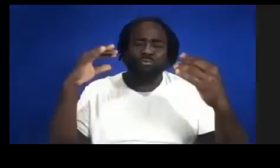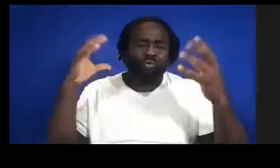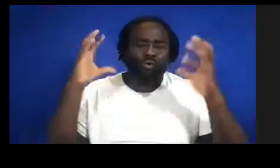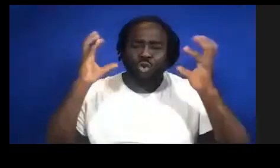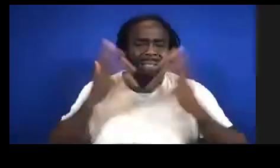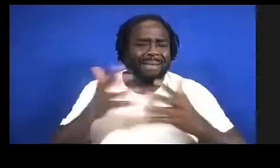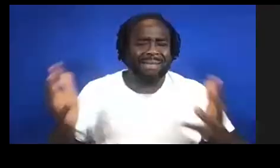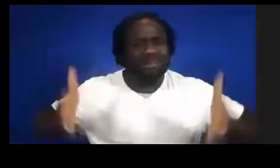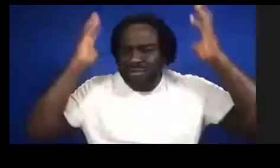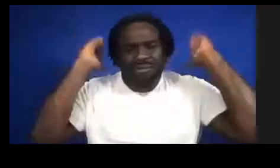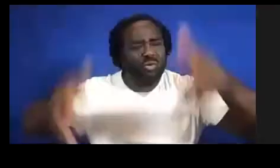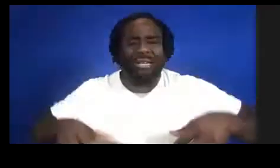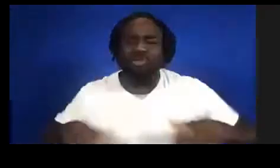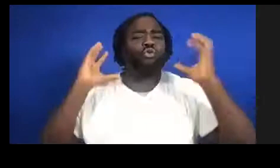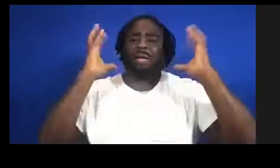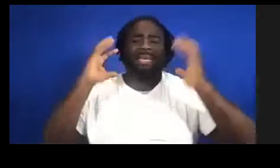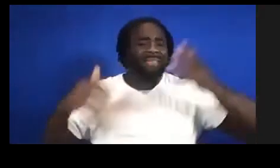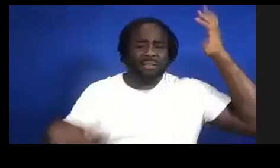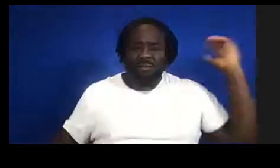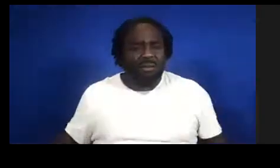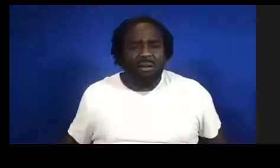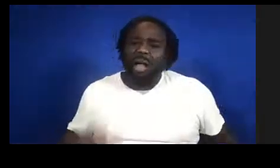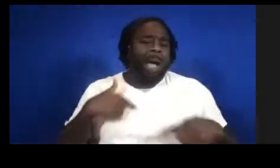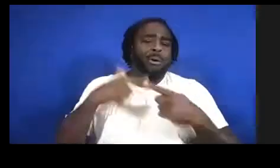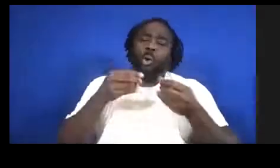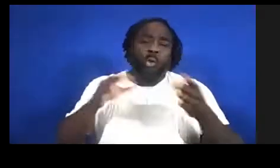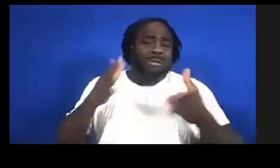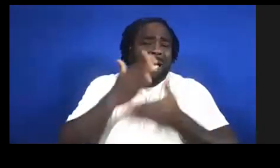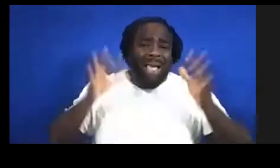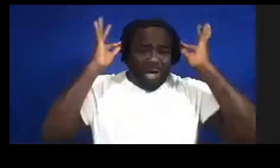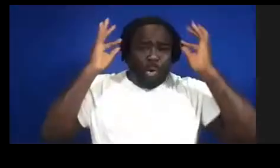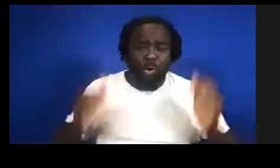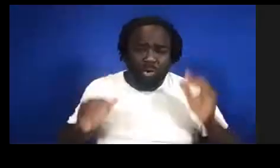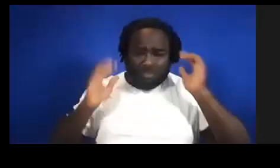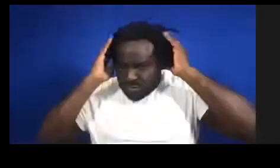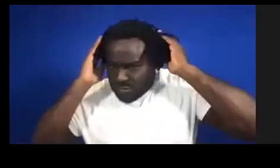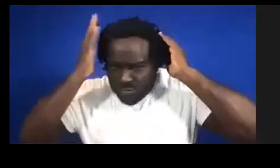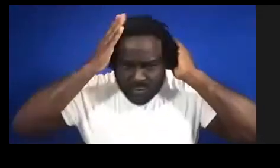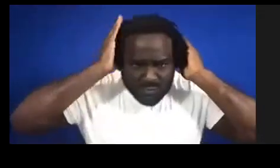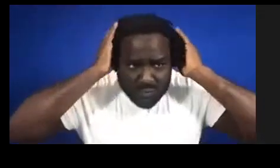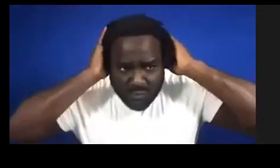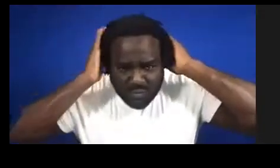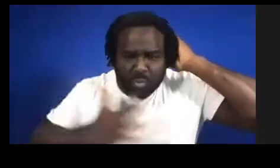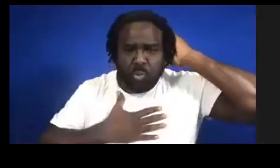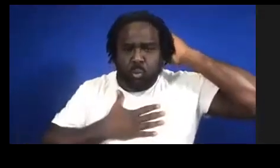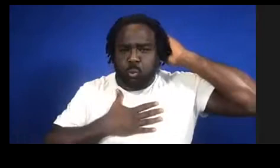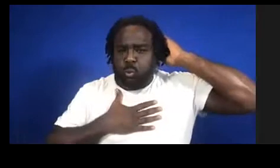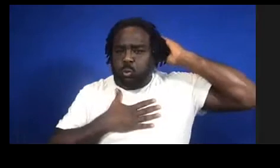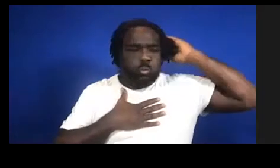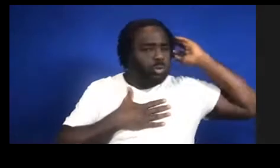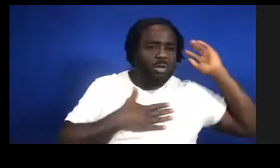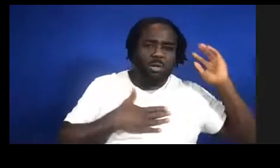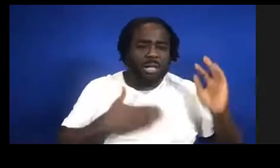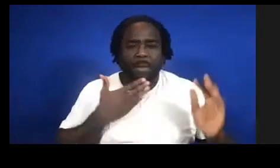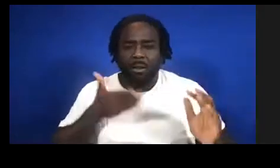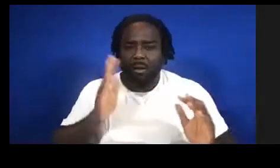So it's a lot that's gone on this last year, right? Life got real, real crazy. I mean, I've been worried about